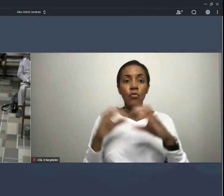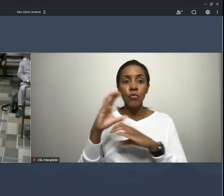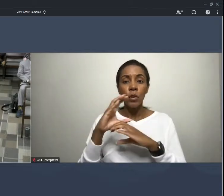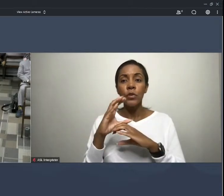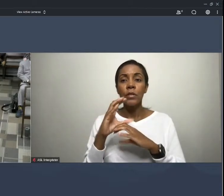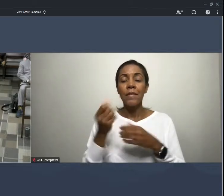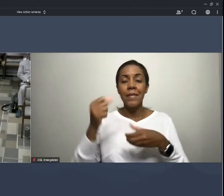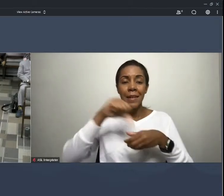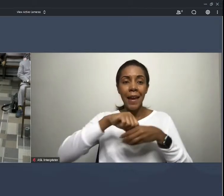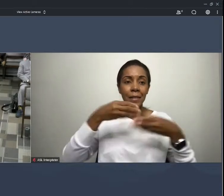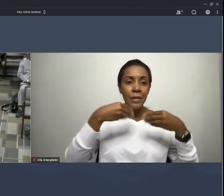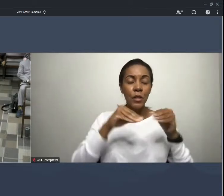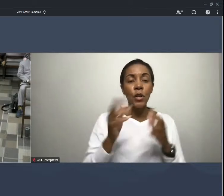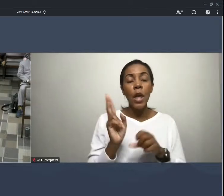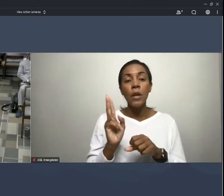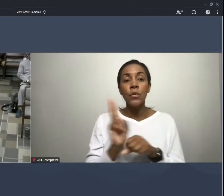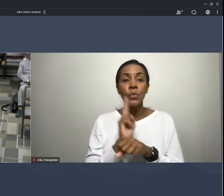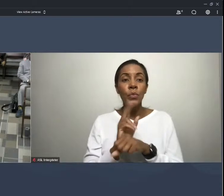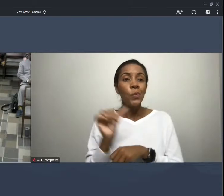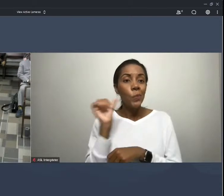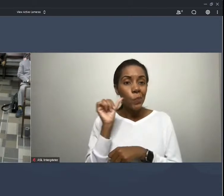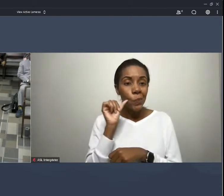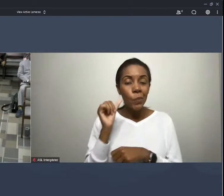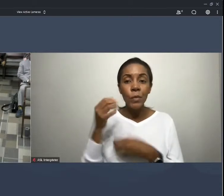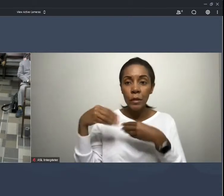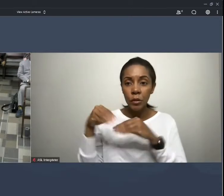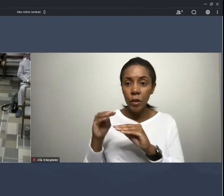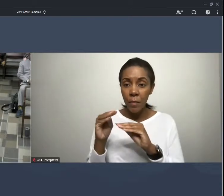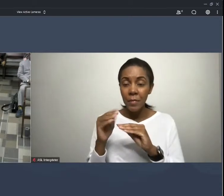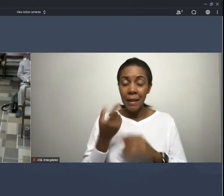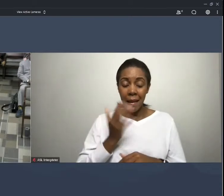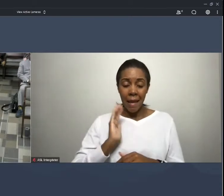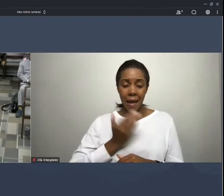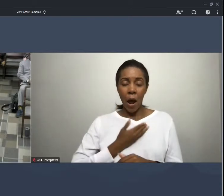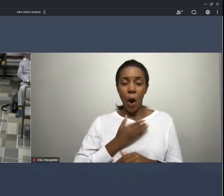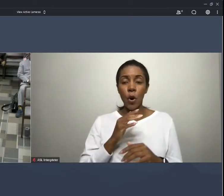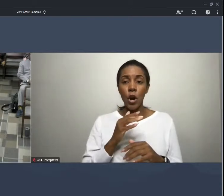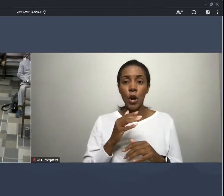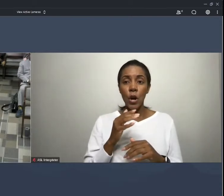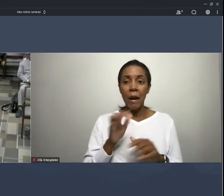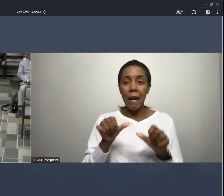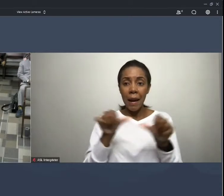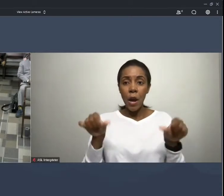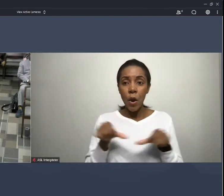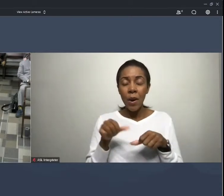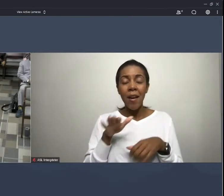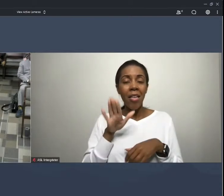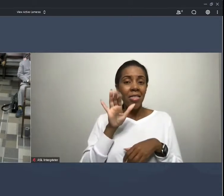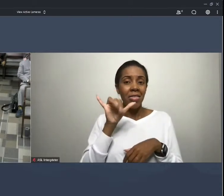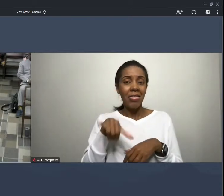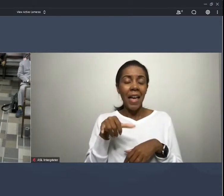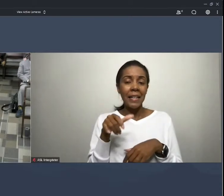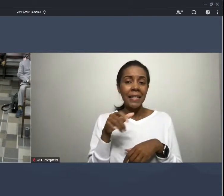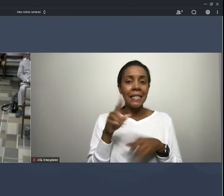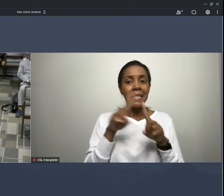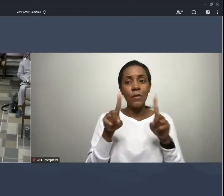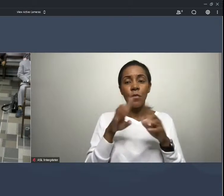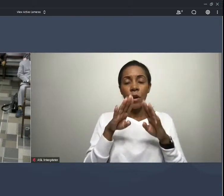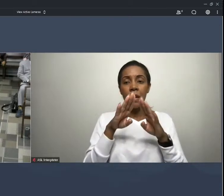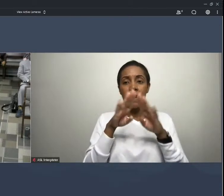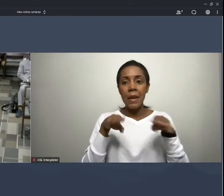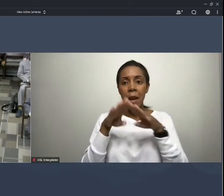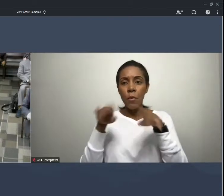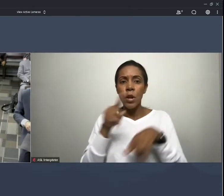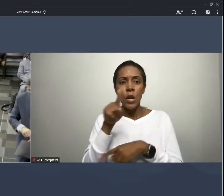tire shops and requested that our division study the effects on these uses on neighborhoods and propose zoning amendments that